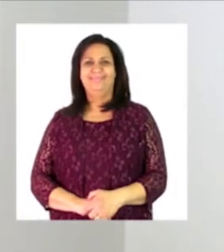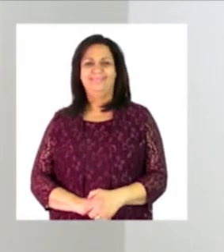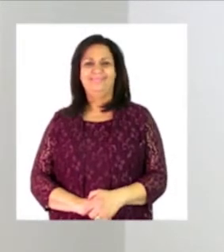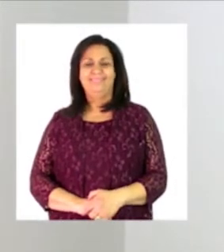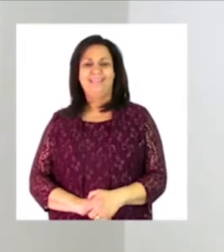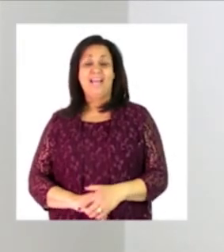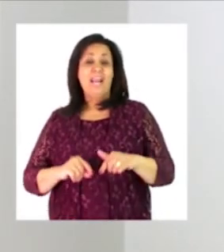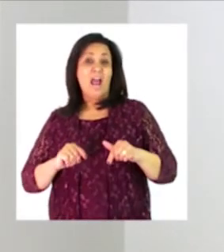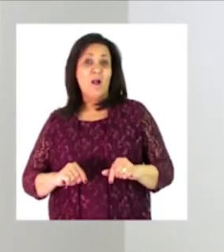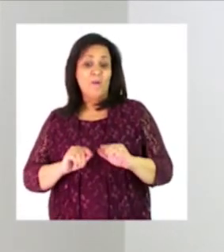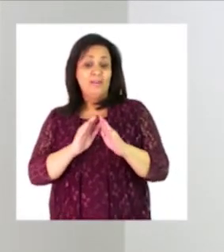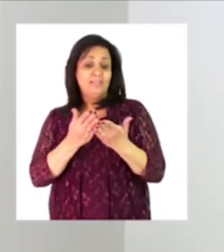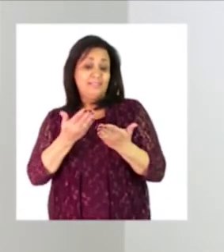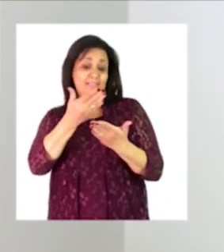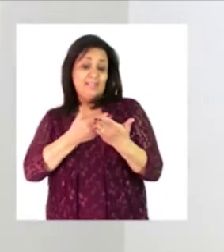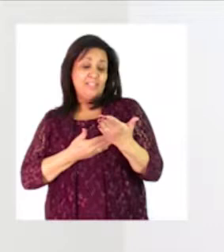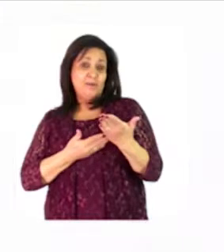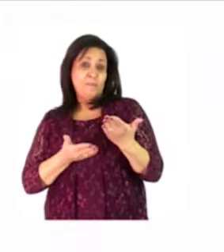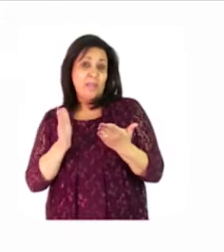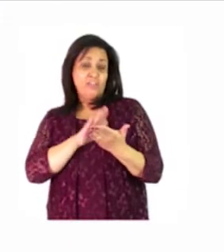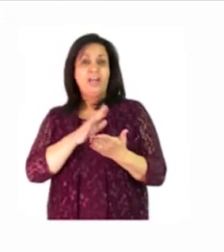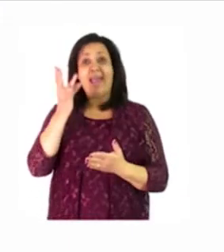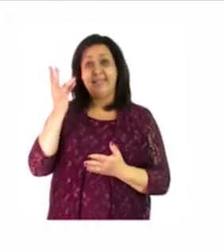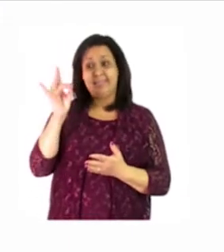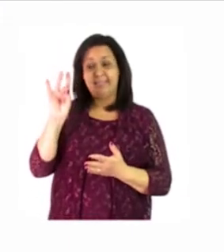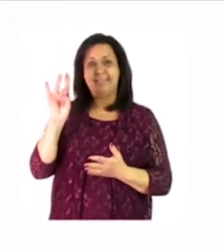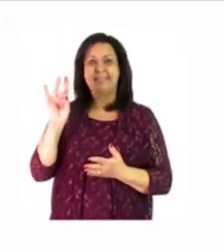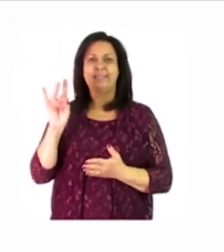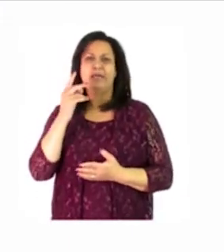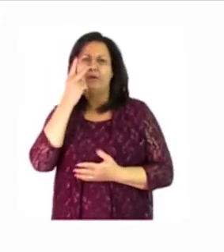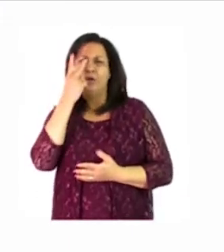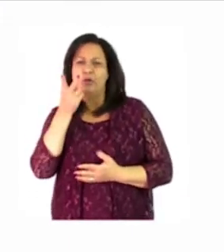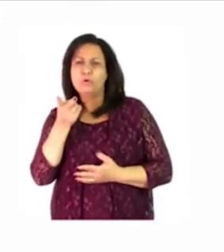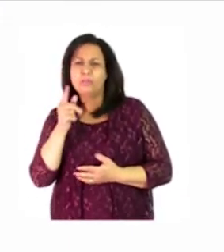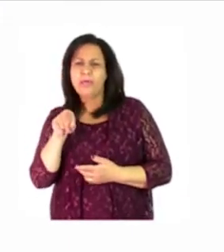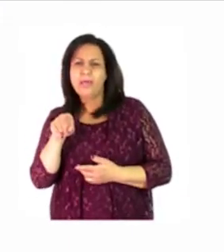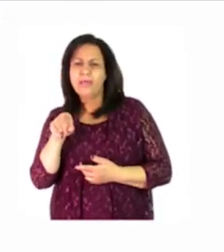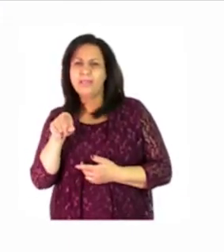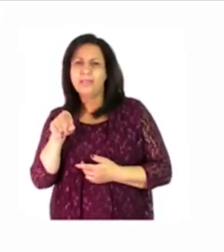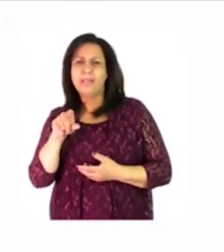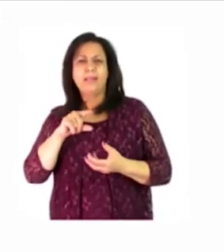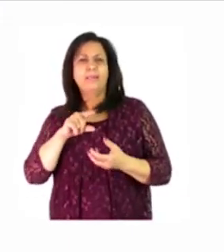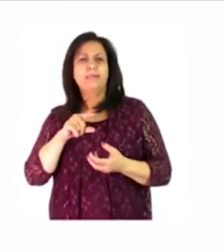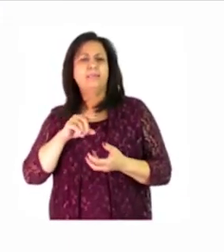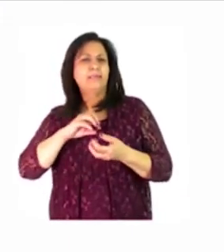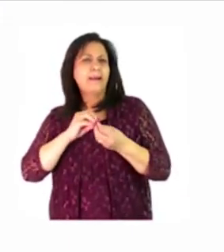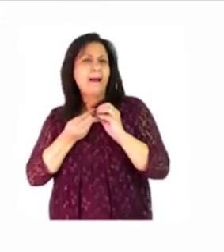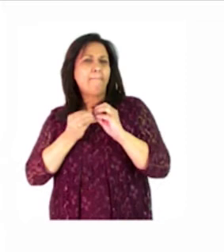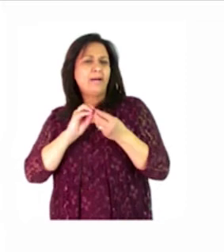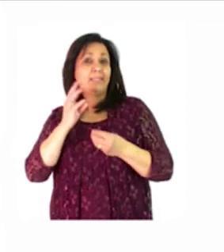Now let's turn to page 8. If we look at page 8, we will find there